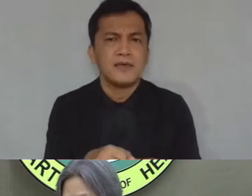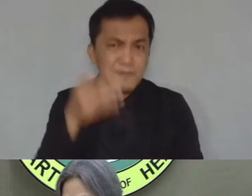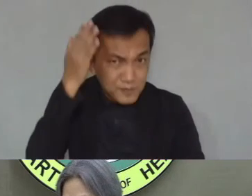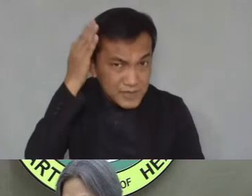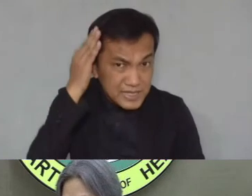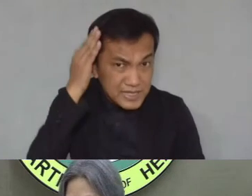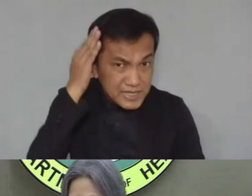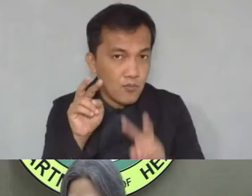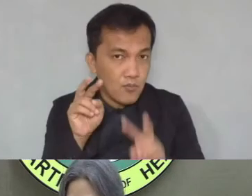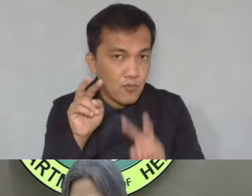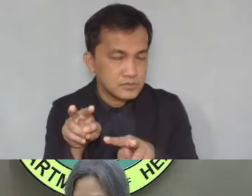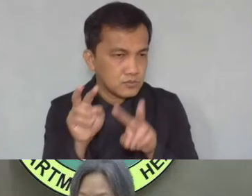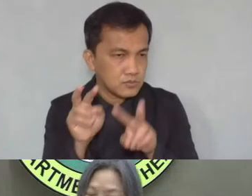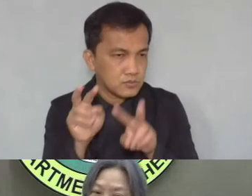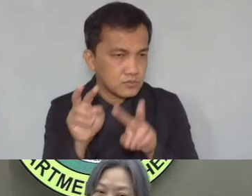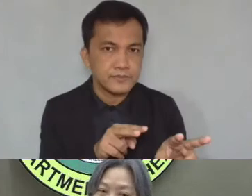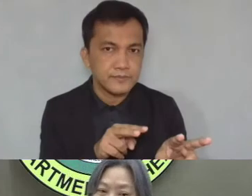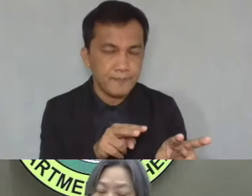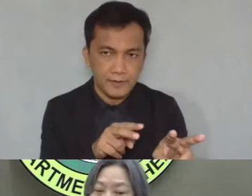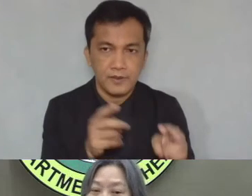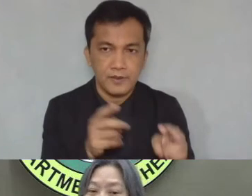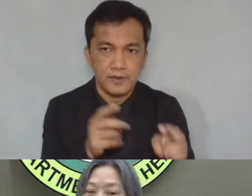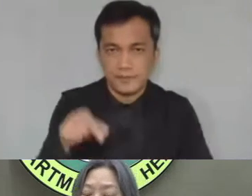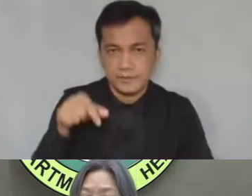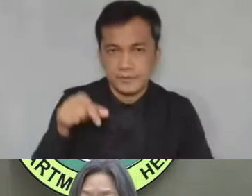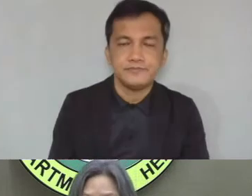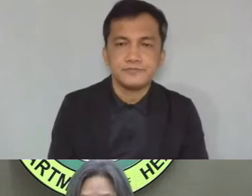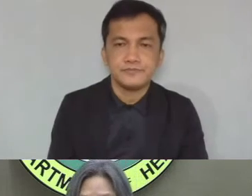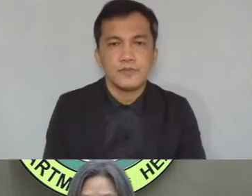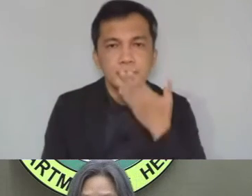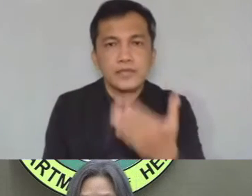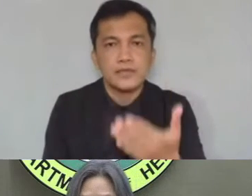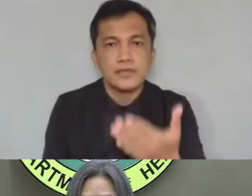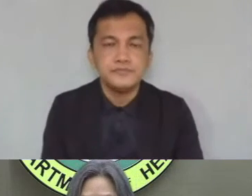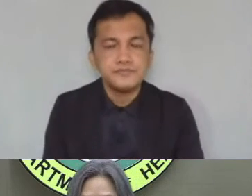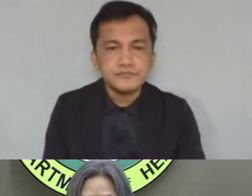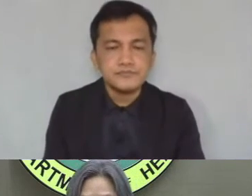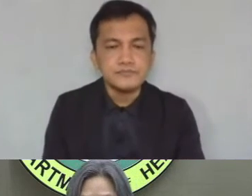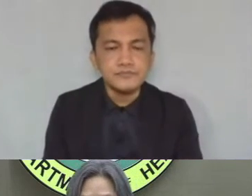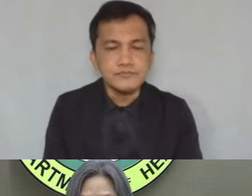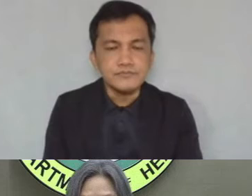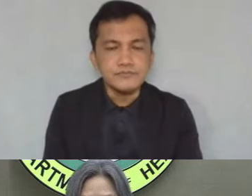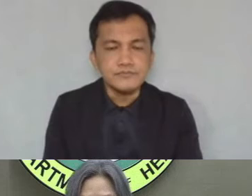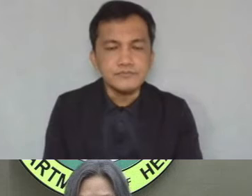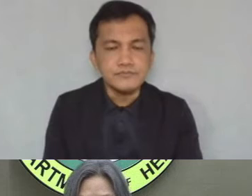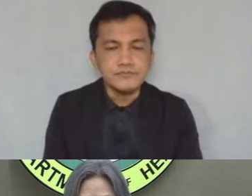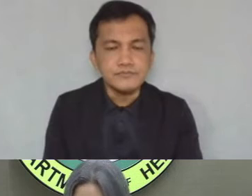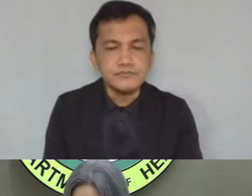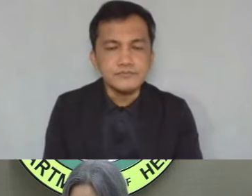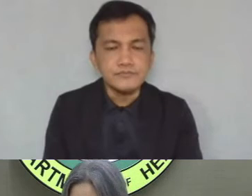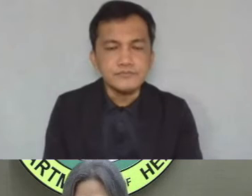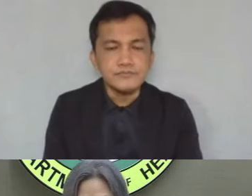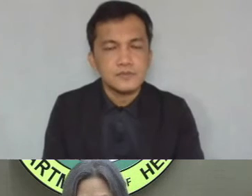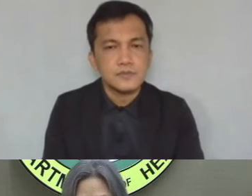API. So please watch that what's happening in Quezon City. Thank you.